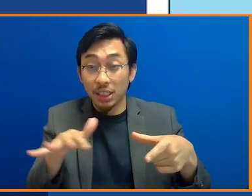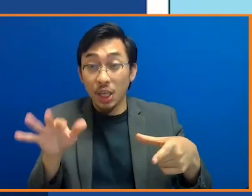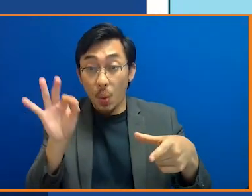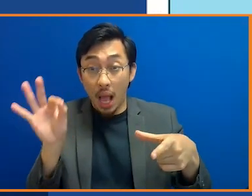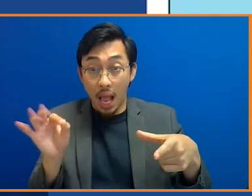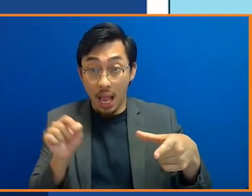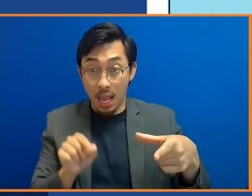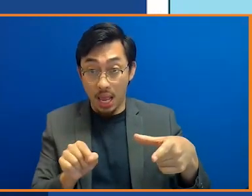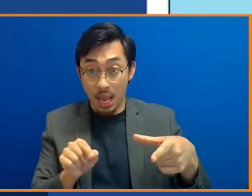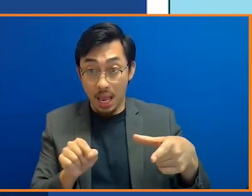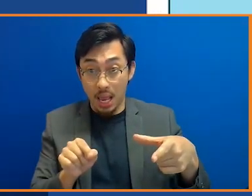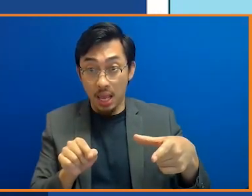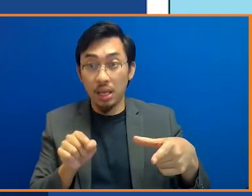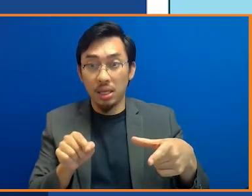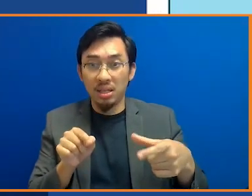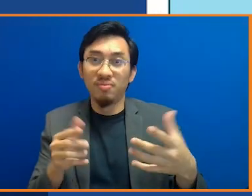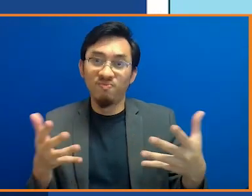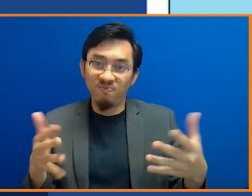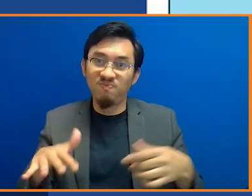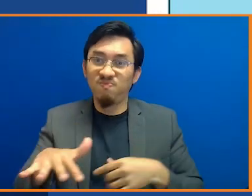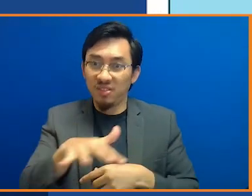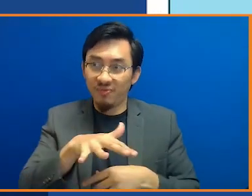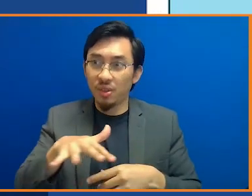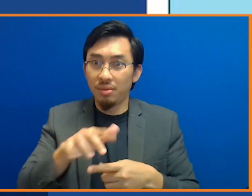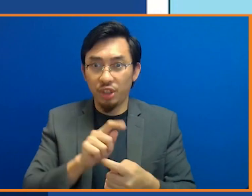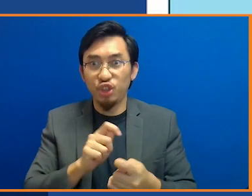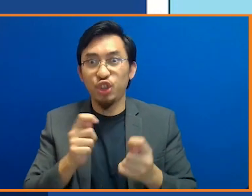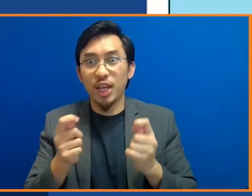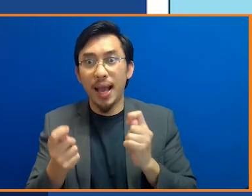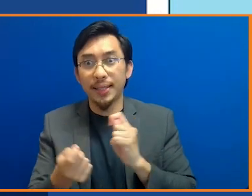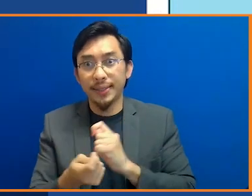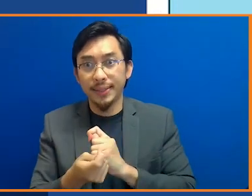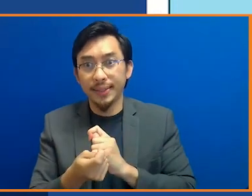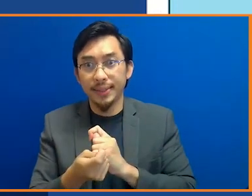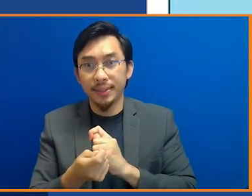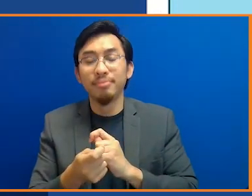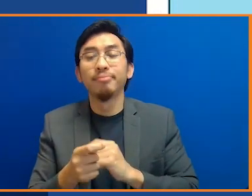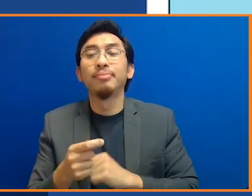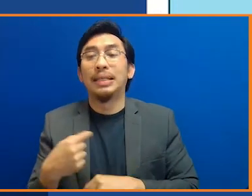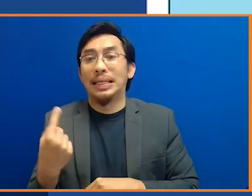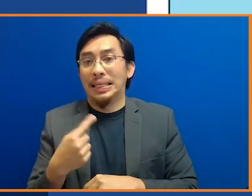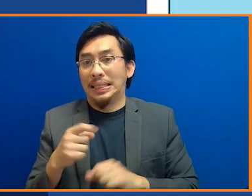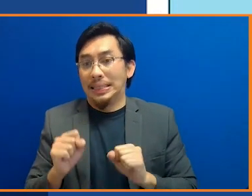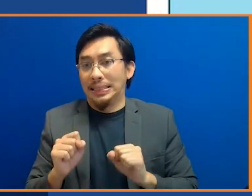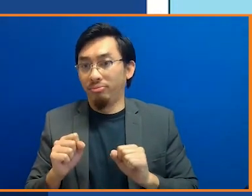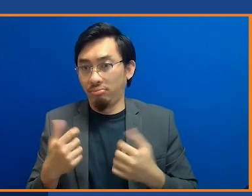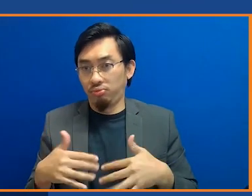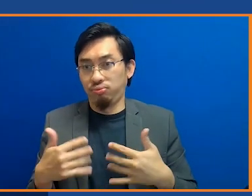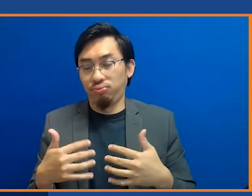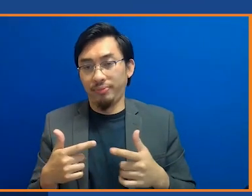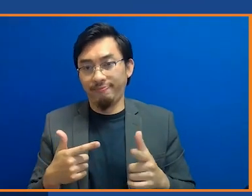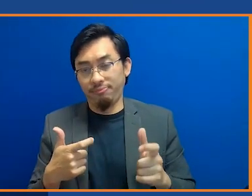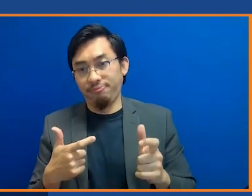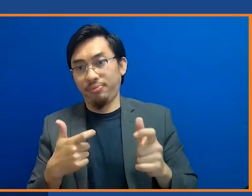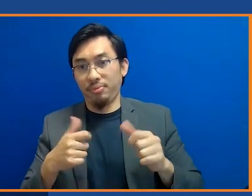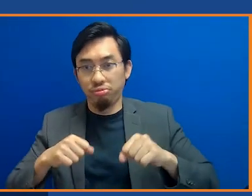area because um, the environment changed. Okay, okay, I need to speed up.